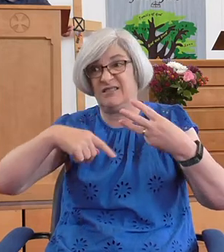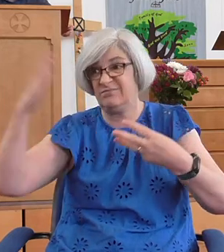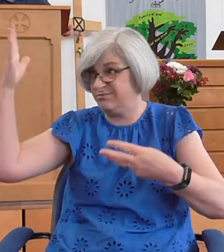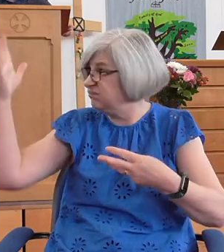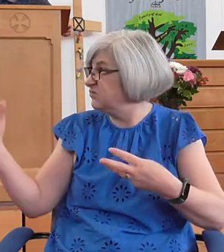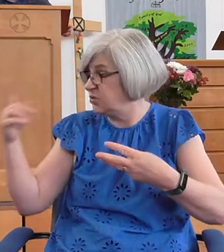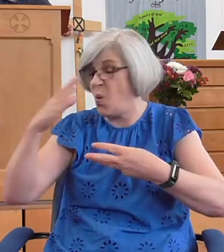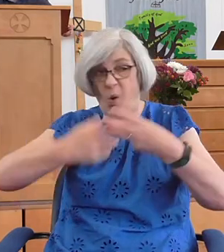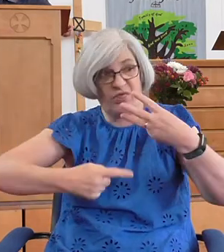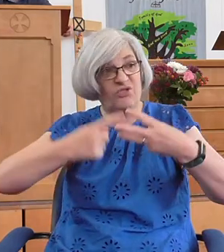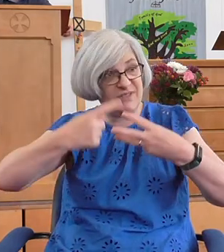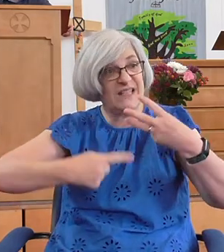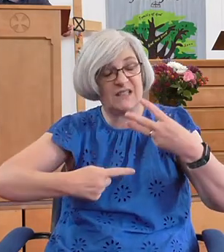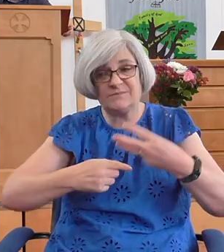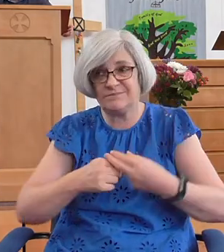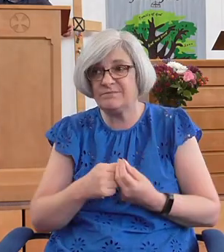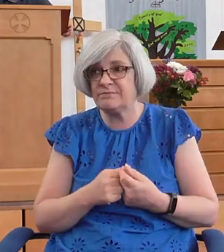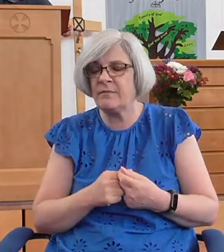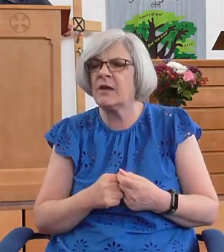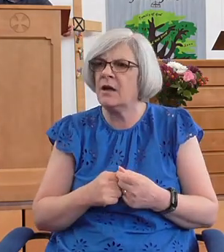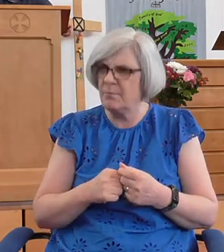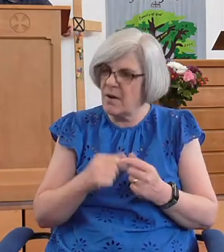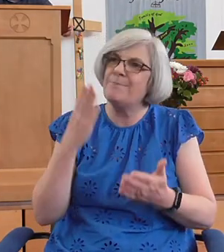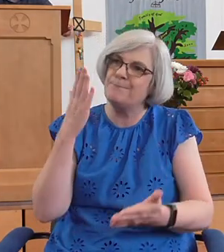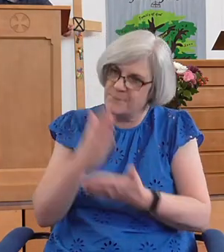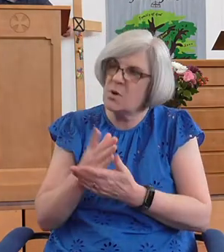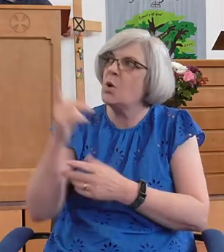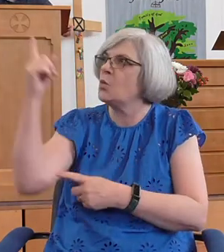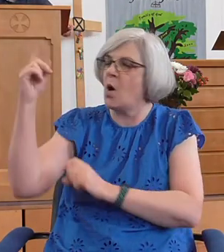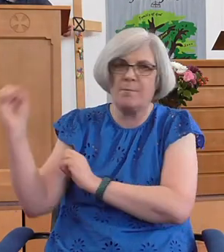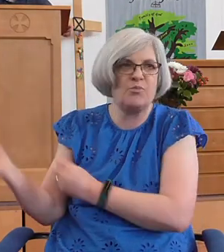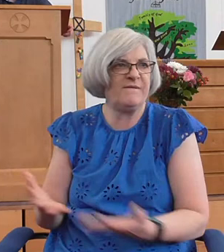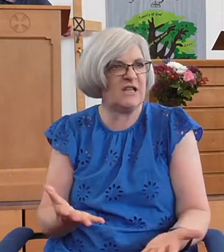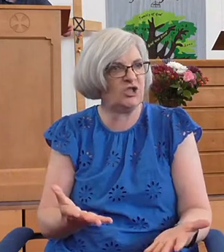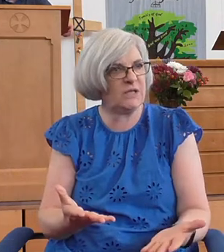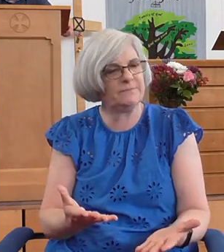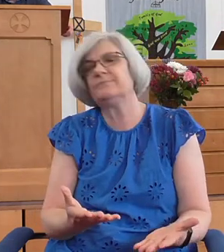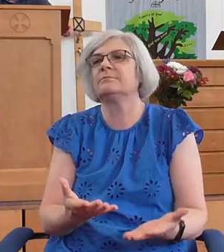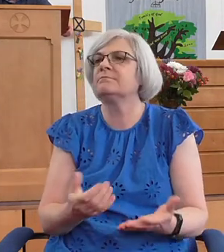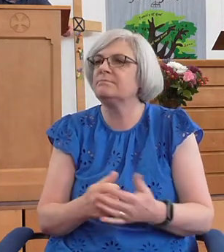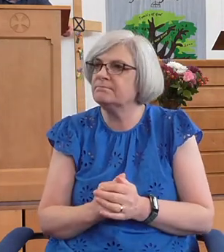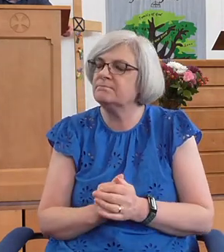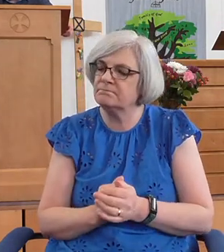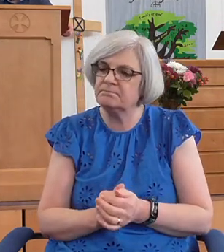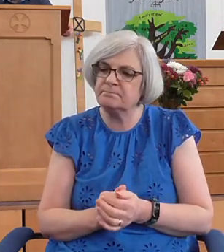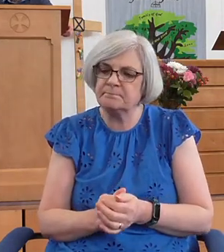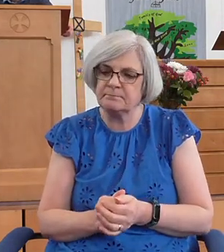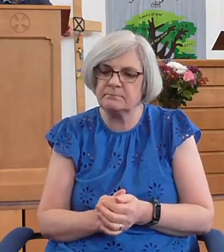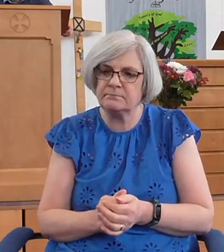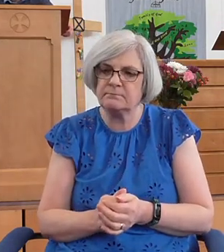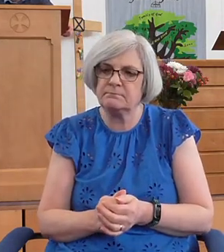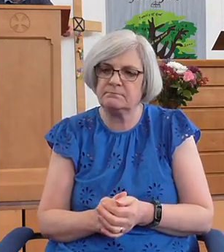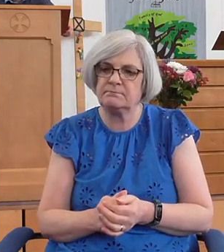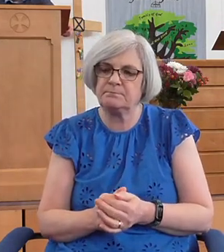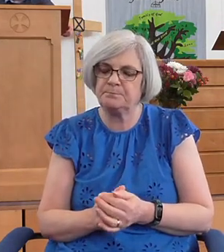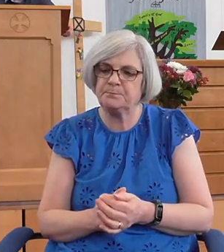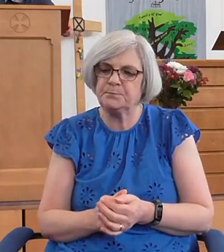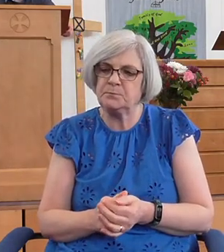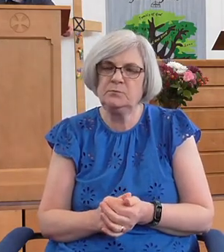God's presence and provision, what we might call his providence.